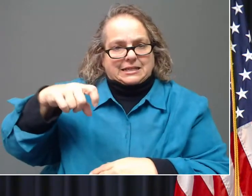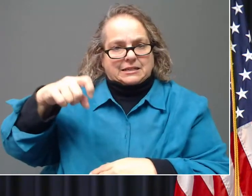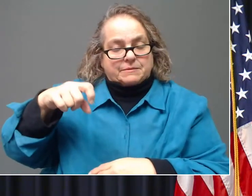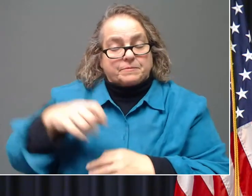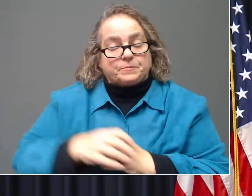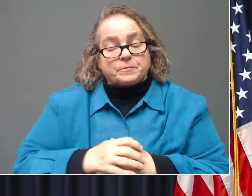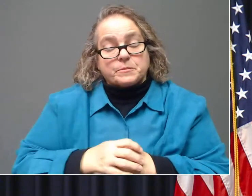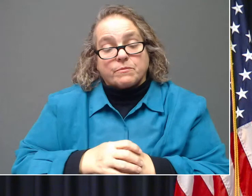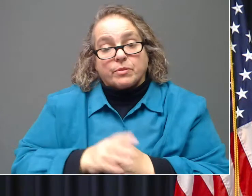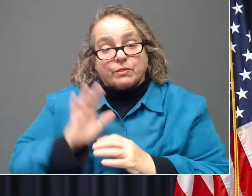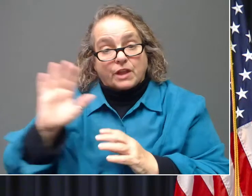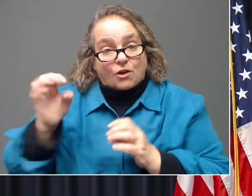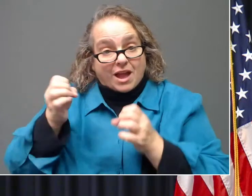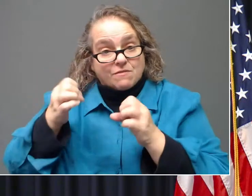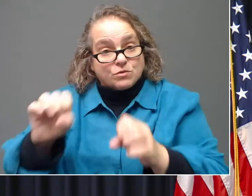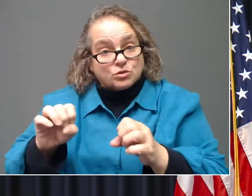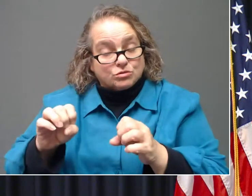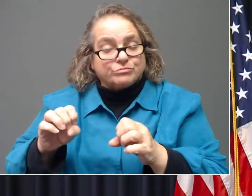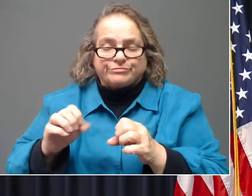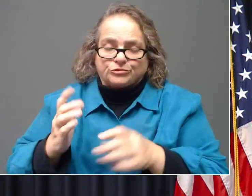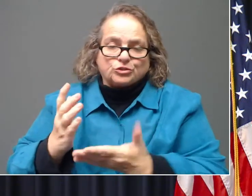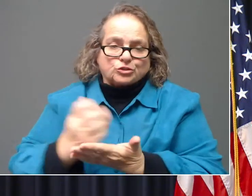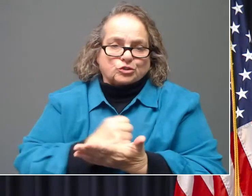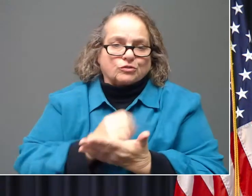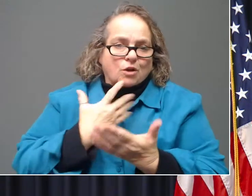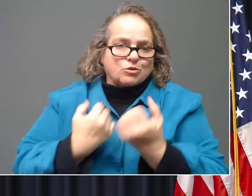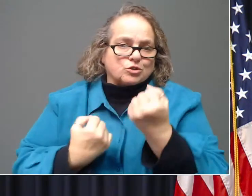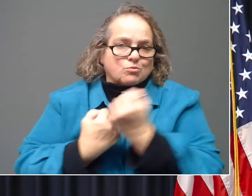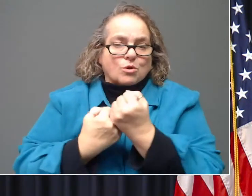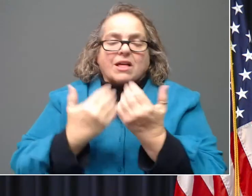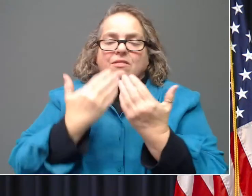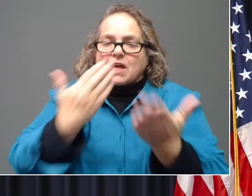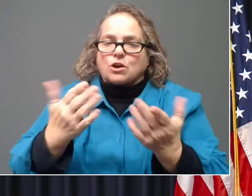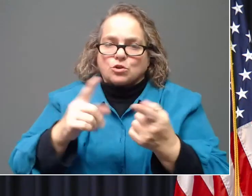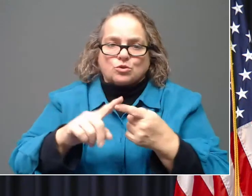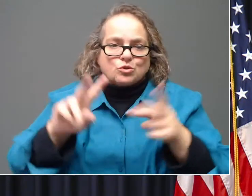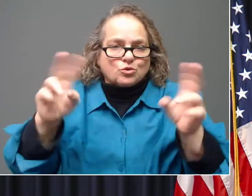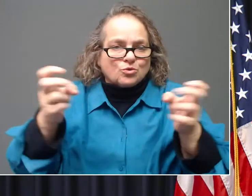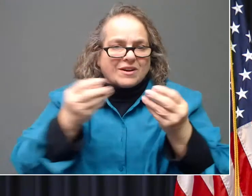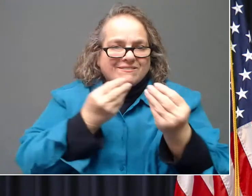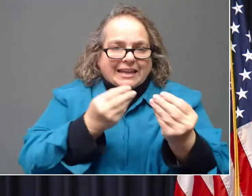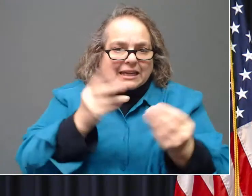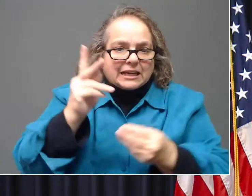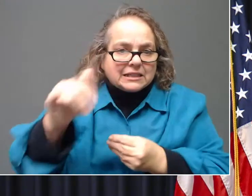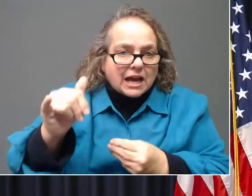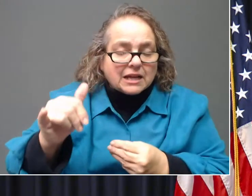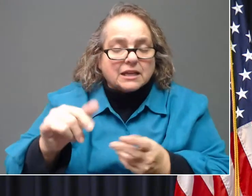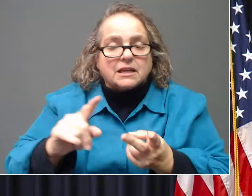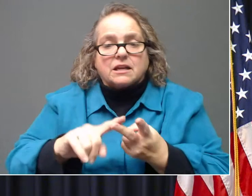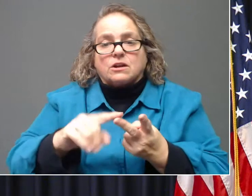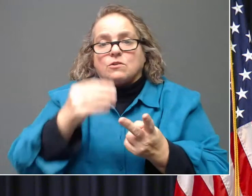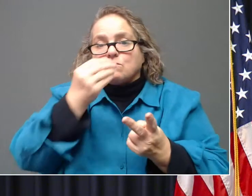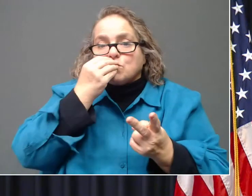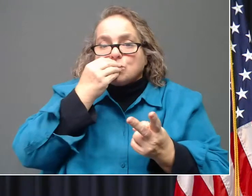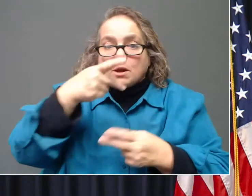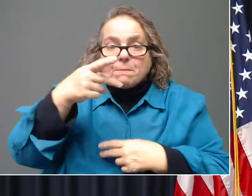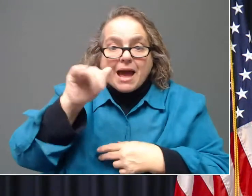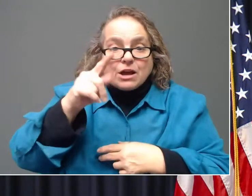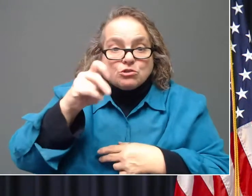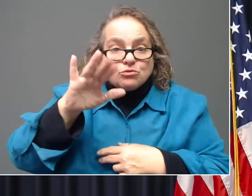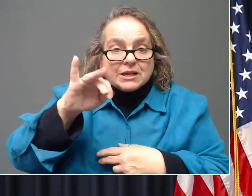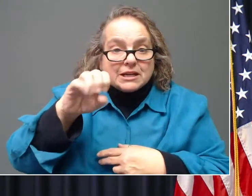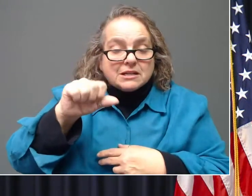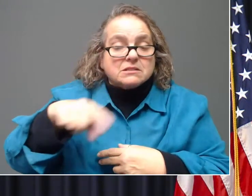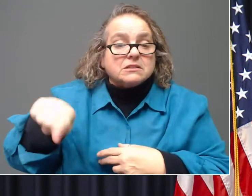deserve our full support. Thank you to Feeding Kentucky, to all of our food pantries, to everybody out there who helps someone find that